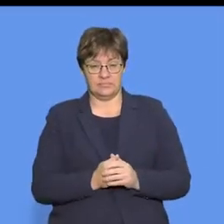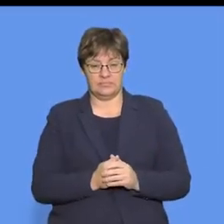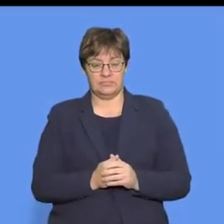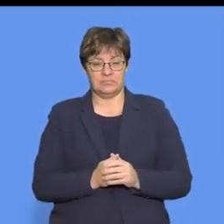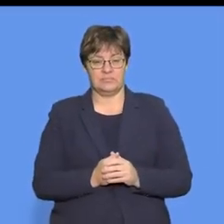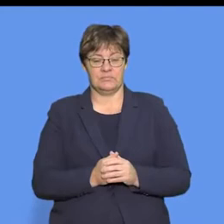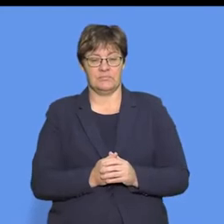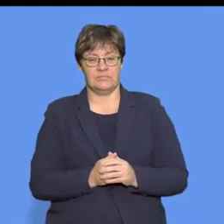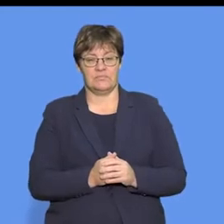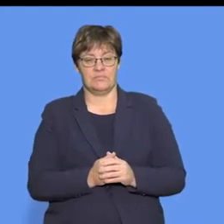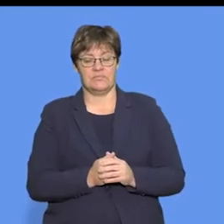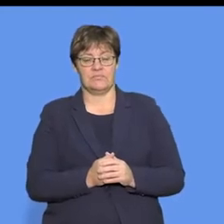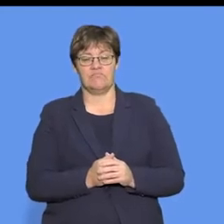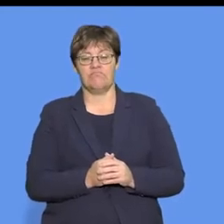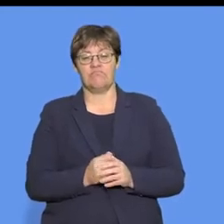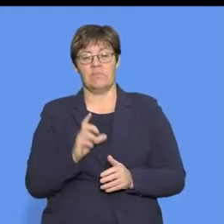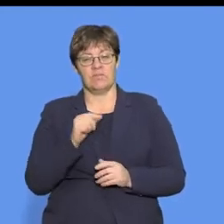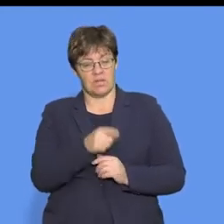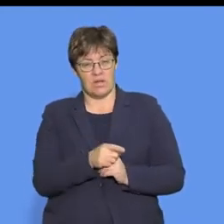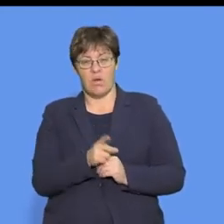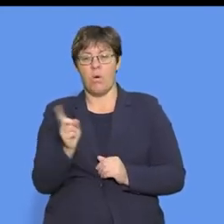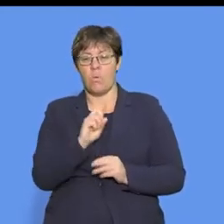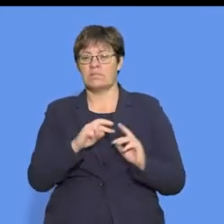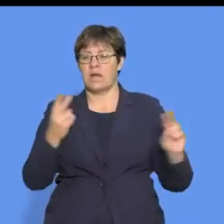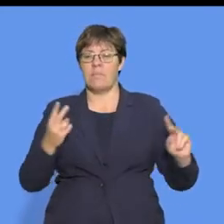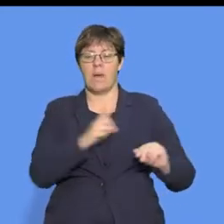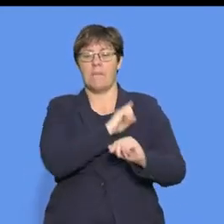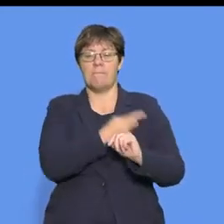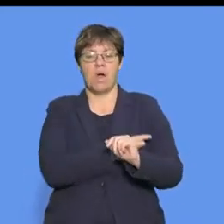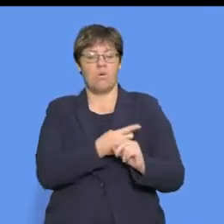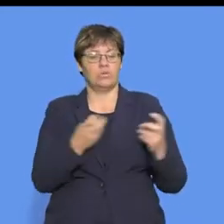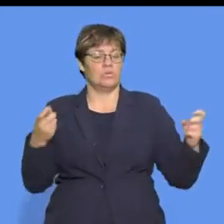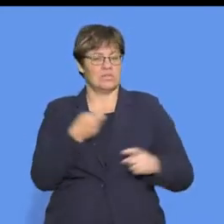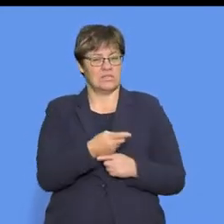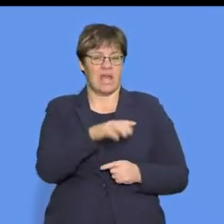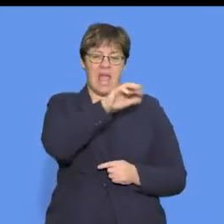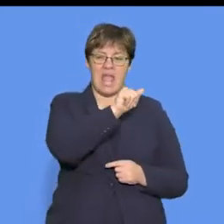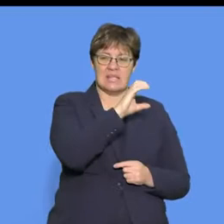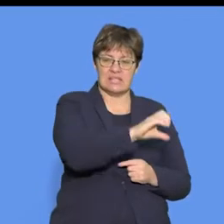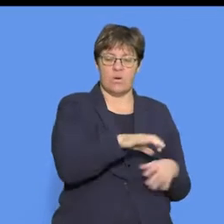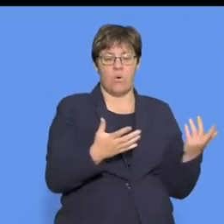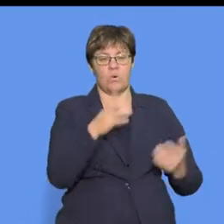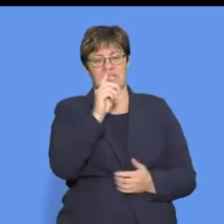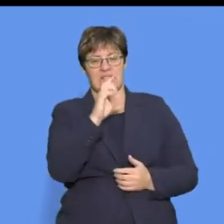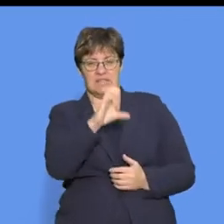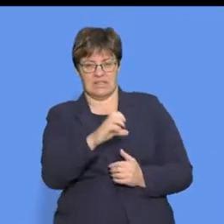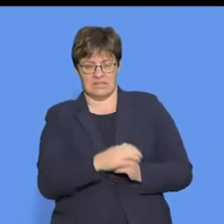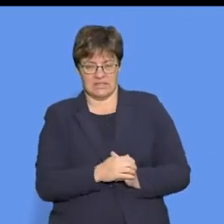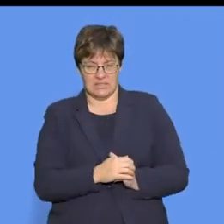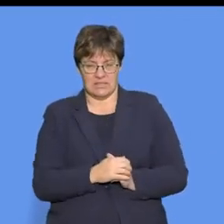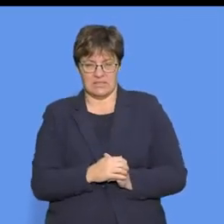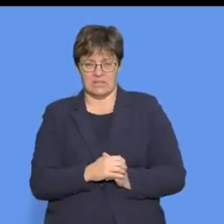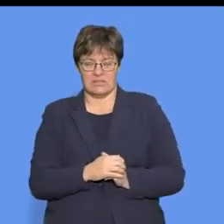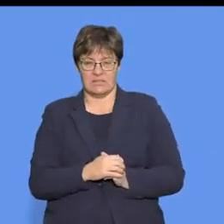and you'll say, interesting, what type of power source is there? Is it an AC or a